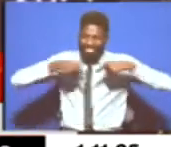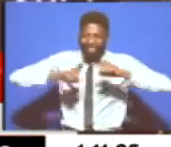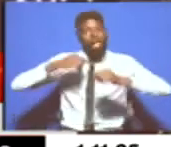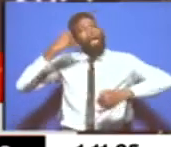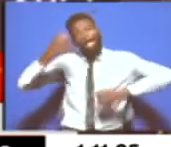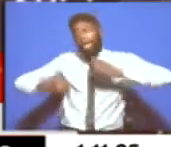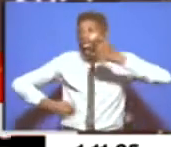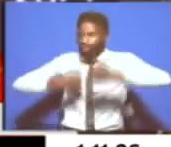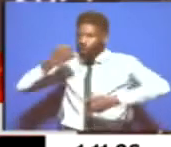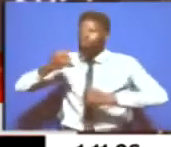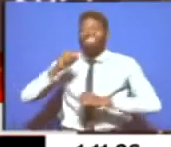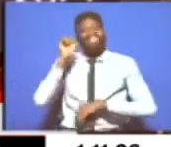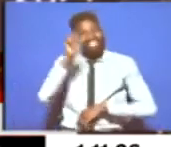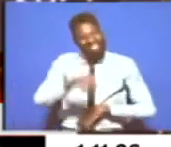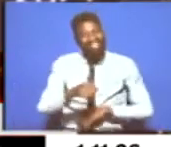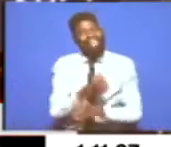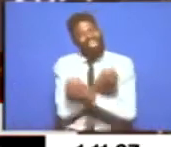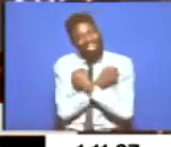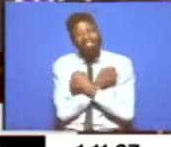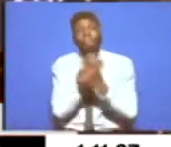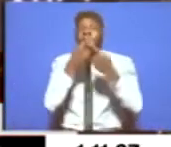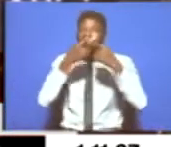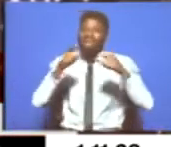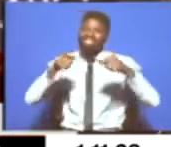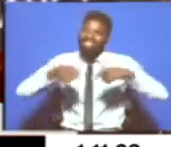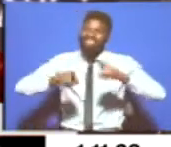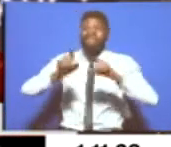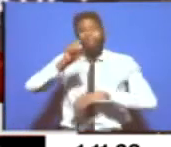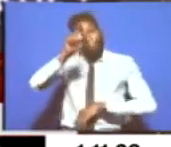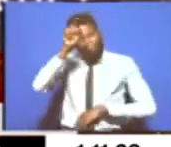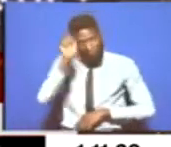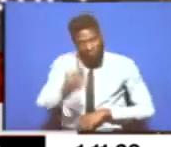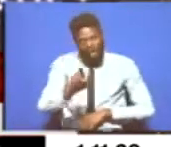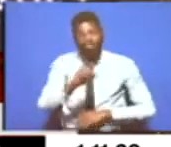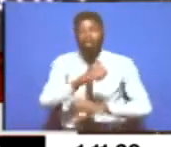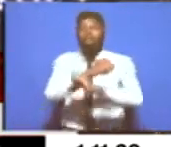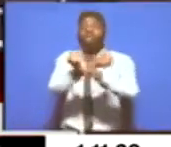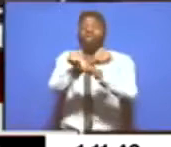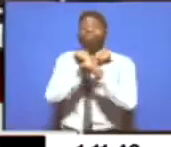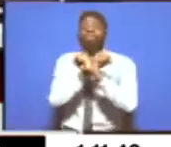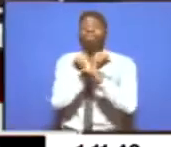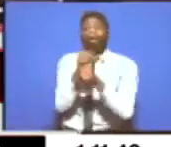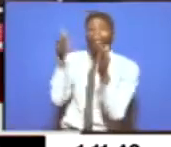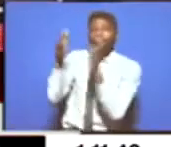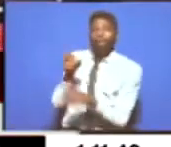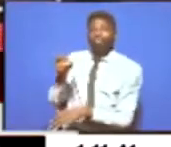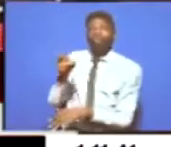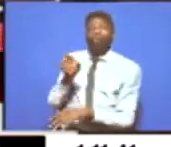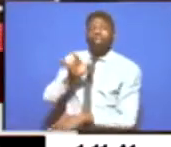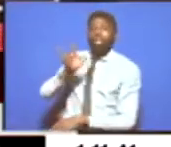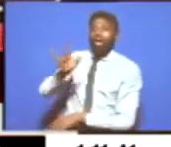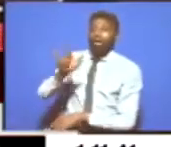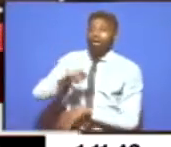love. But at the end of the day, you have to love the one, you have to protect the one you love. Tunafundishwa kuwa